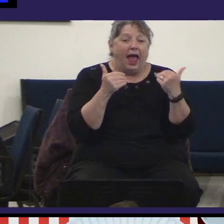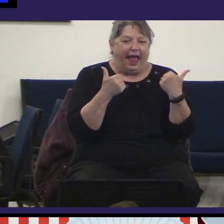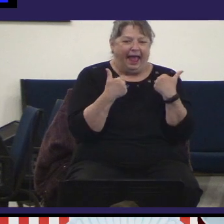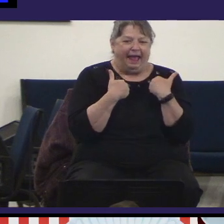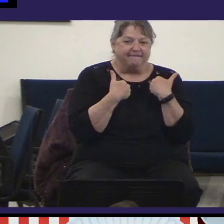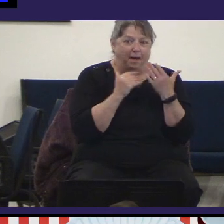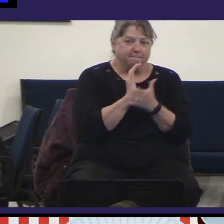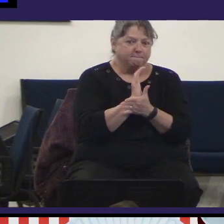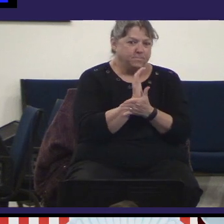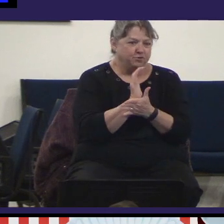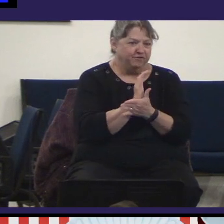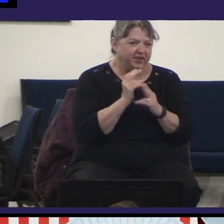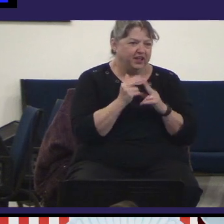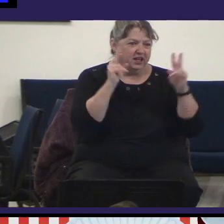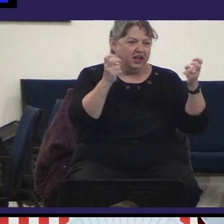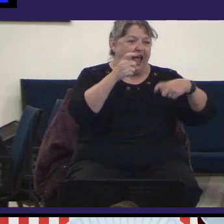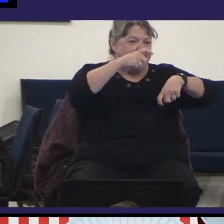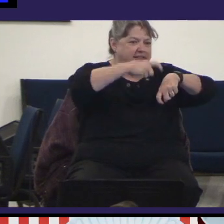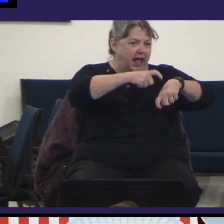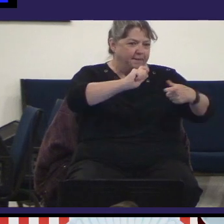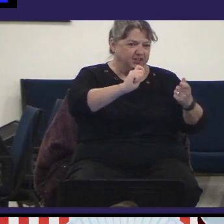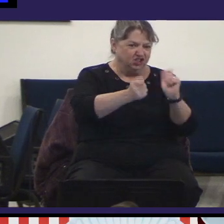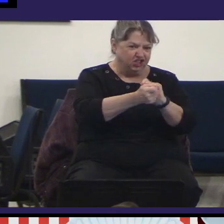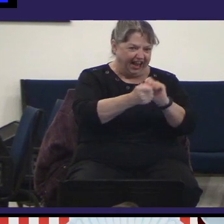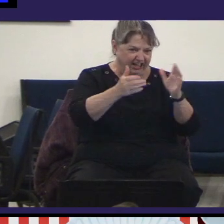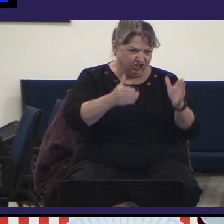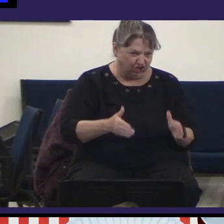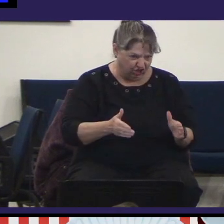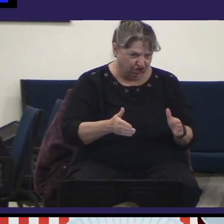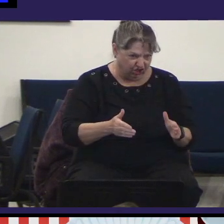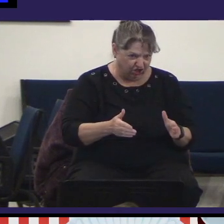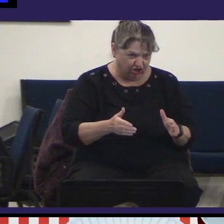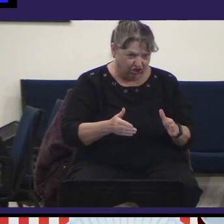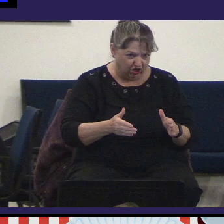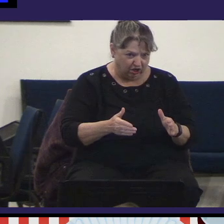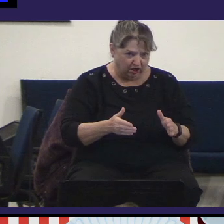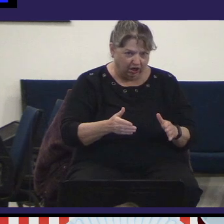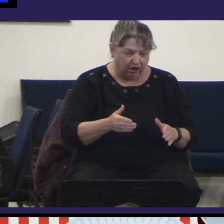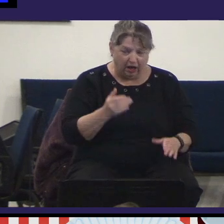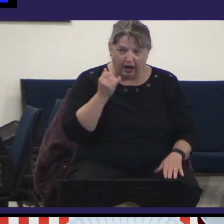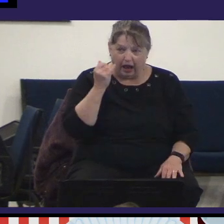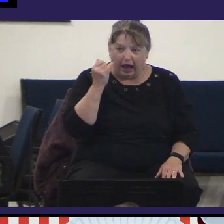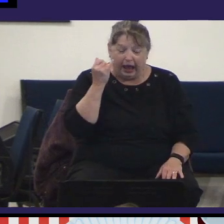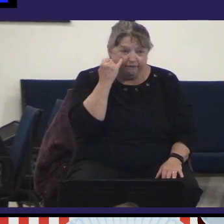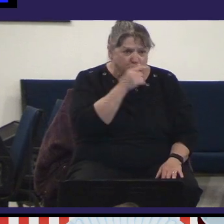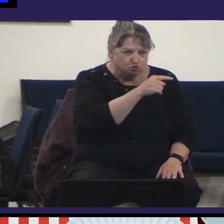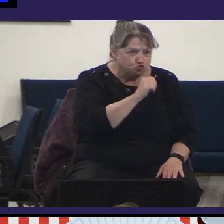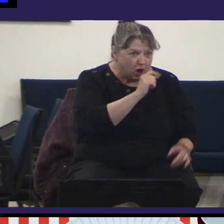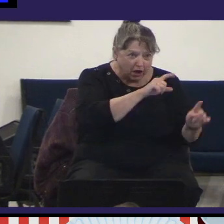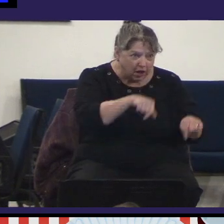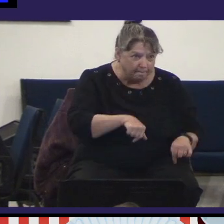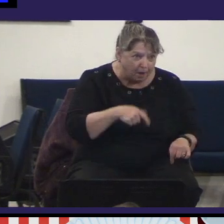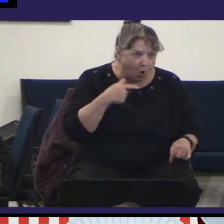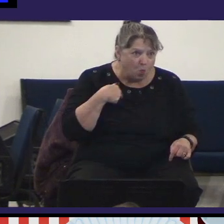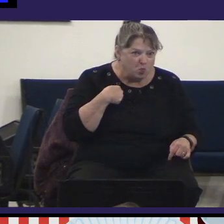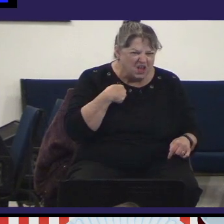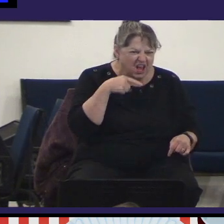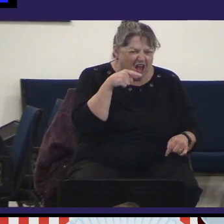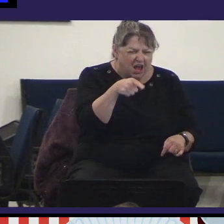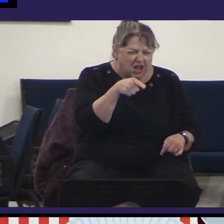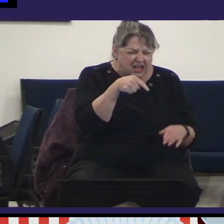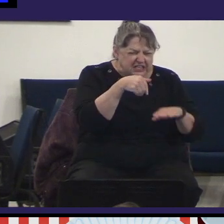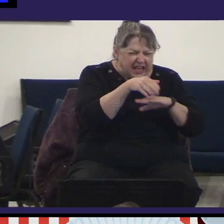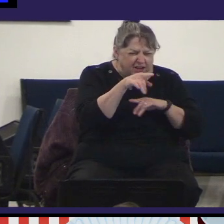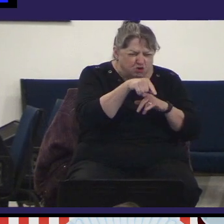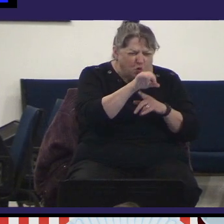Changer movie, and you will be fined if you do not attend. No, you won't be fined. But we